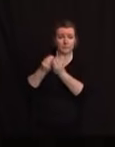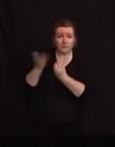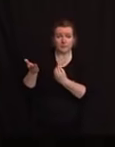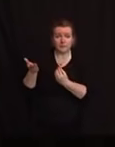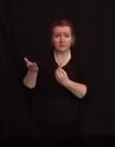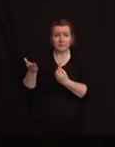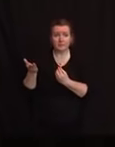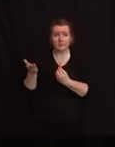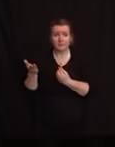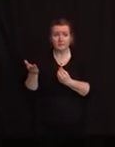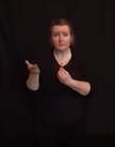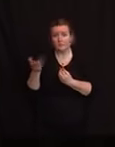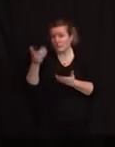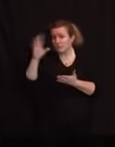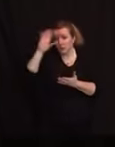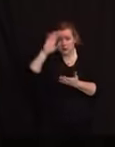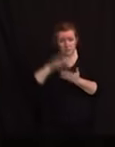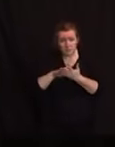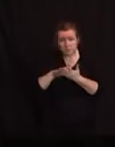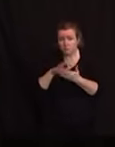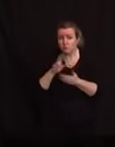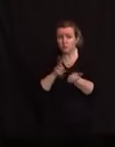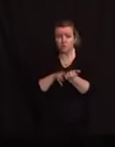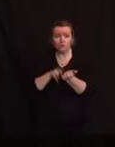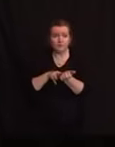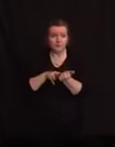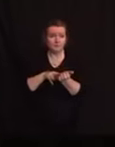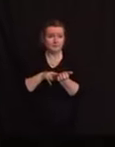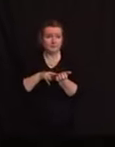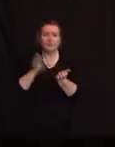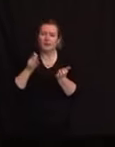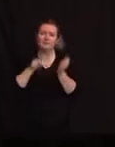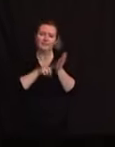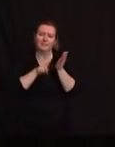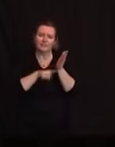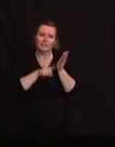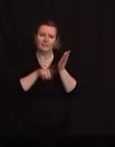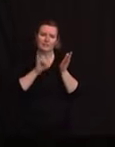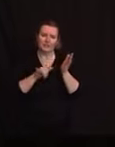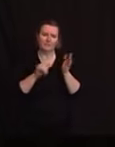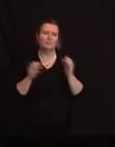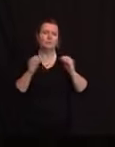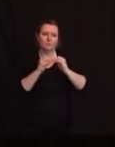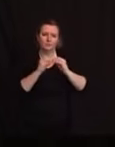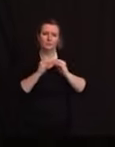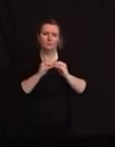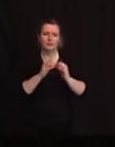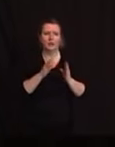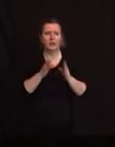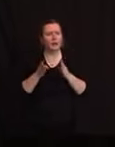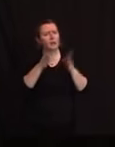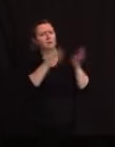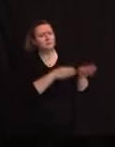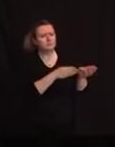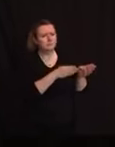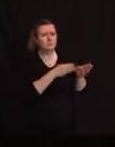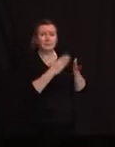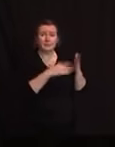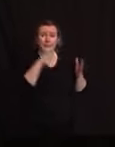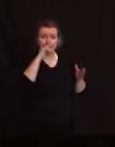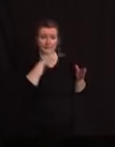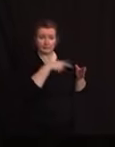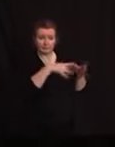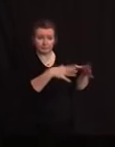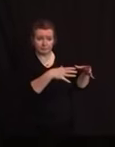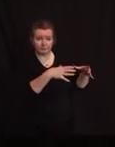to focus on doing the contact tracing around those individuals versus you have some kids that maybe in your household that really aren't going